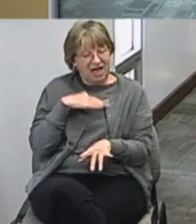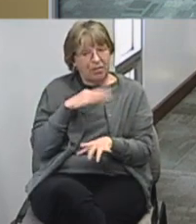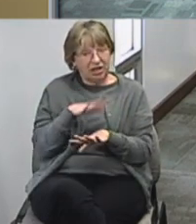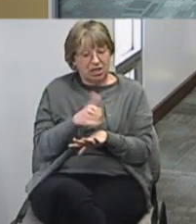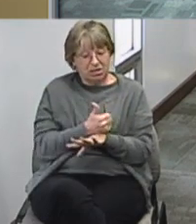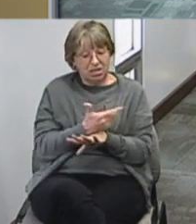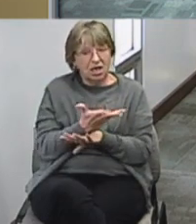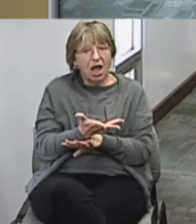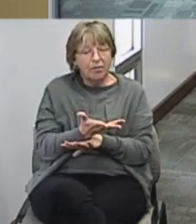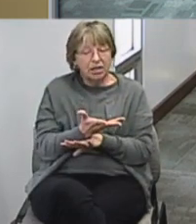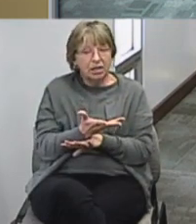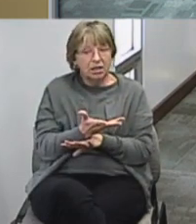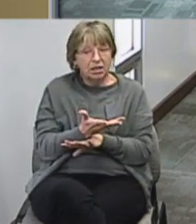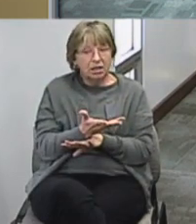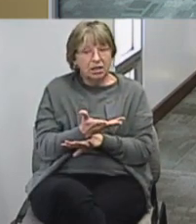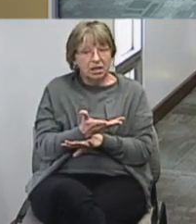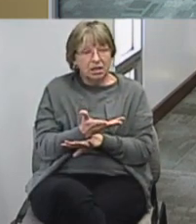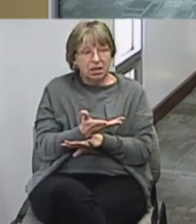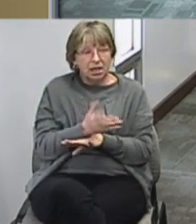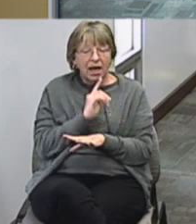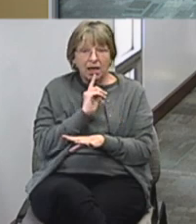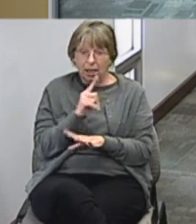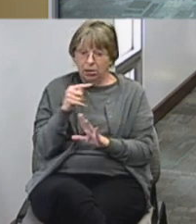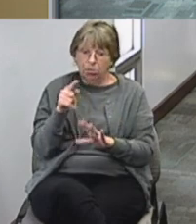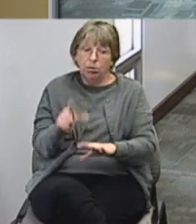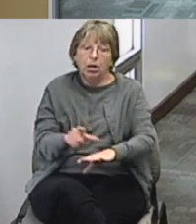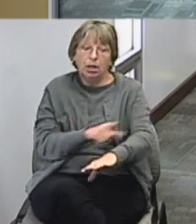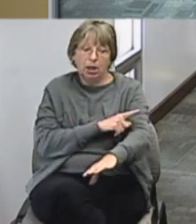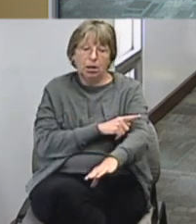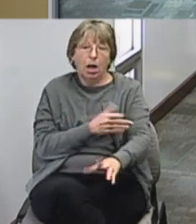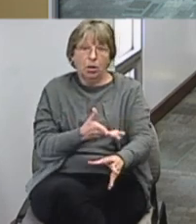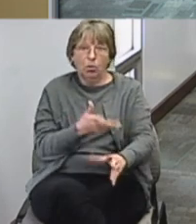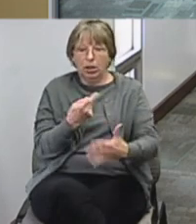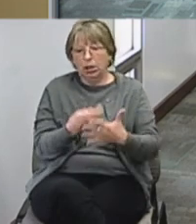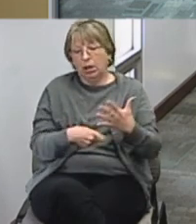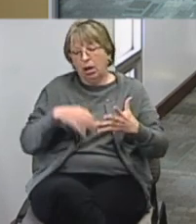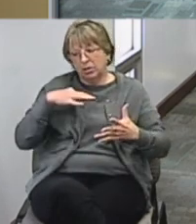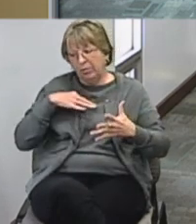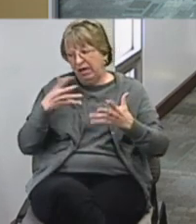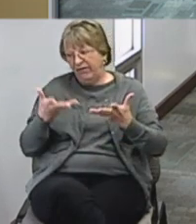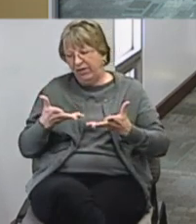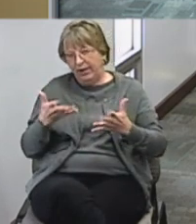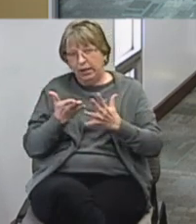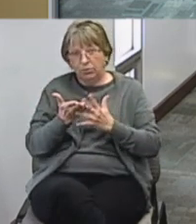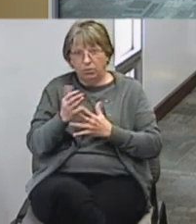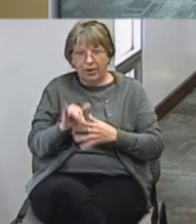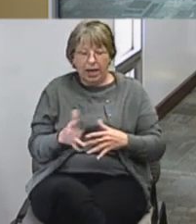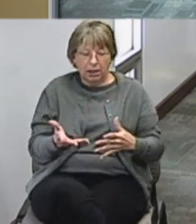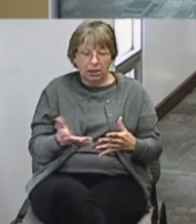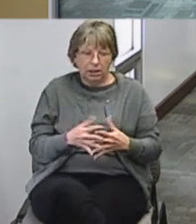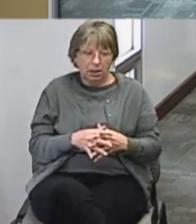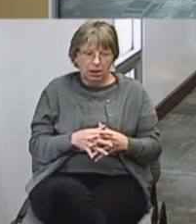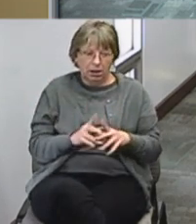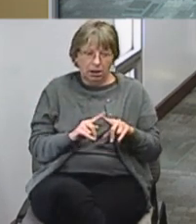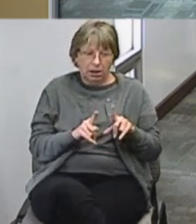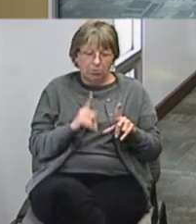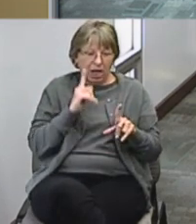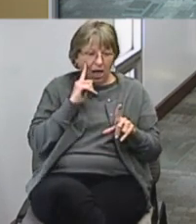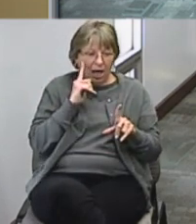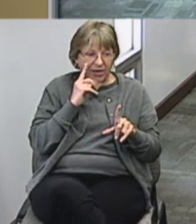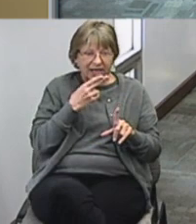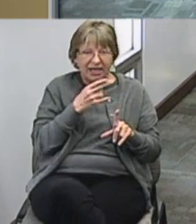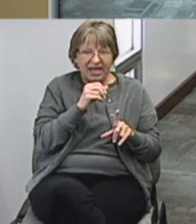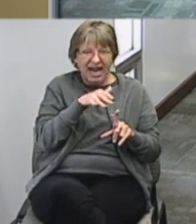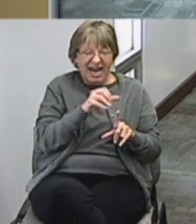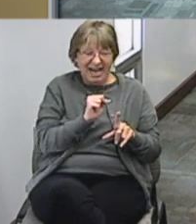that, and it's a pretty extensive looking application. There's a cost benefit deal through there. And, but I think in Hayes'